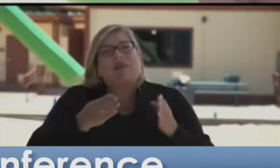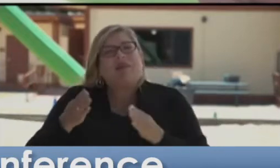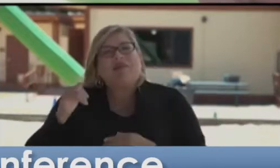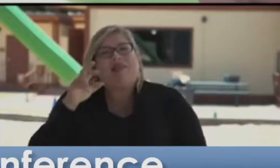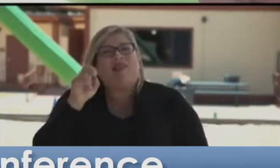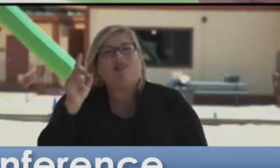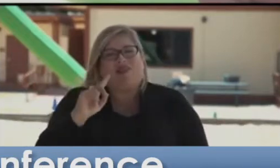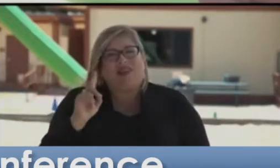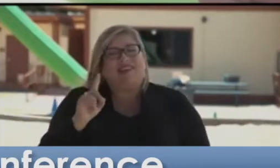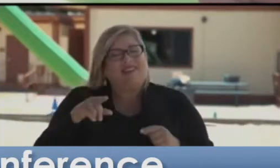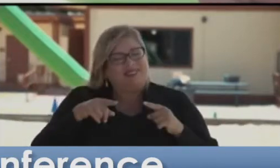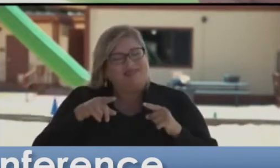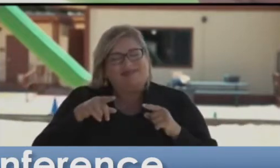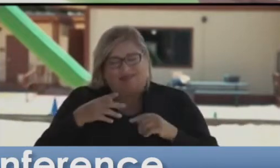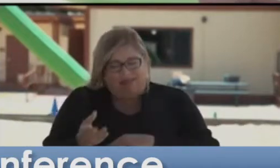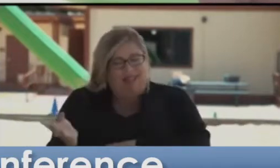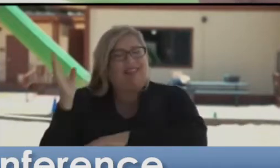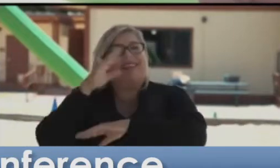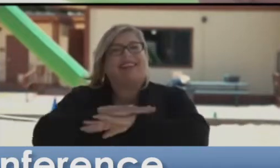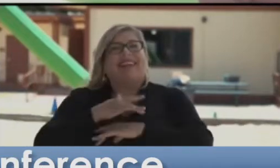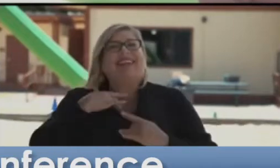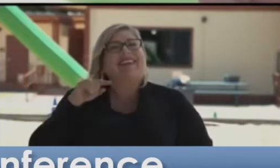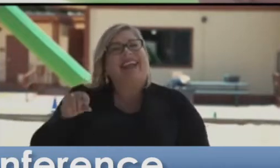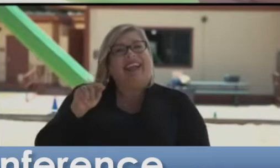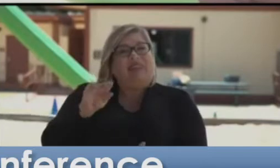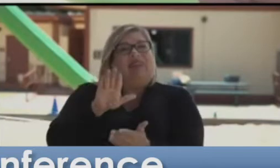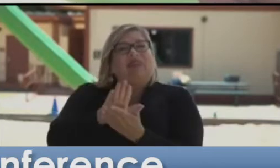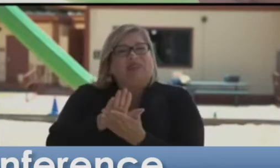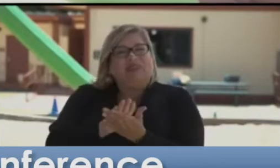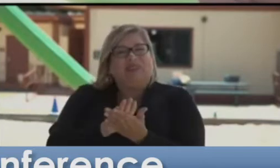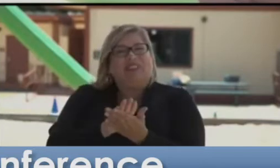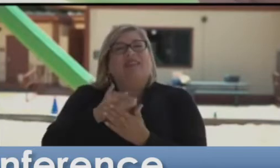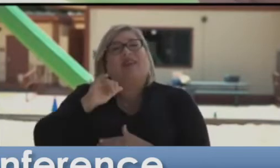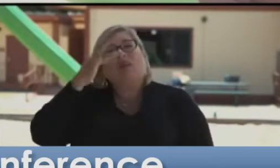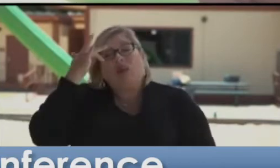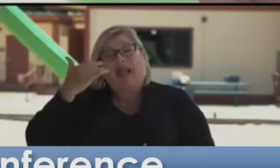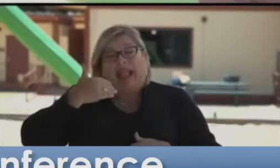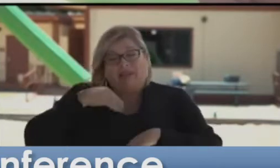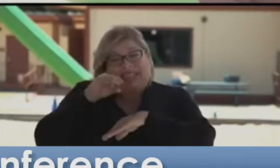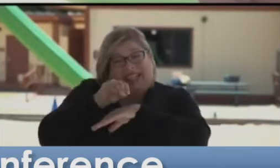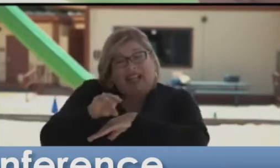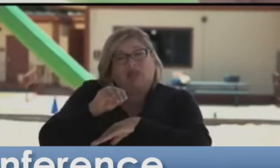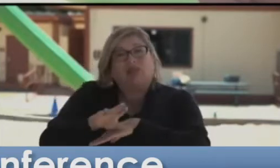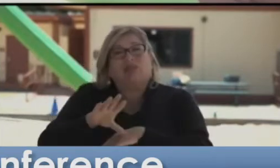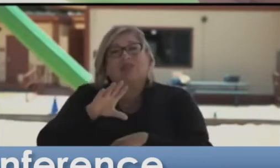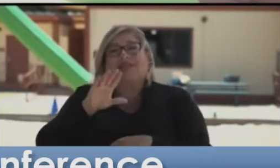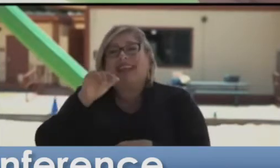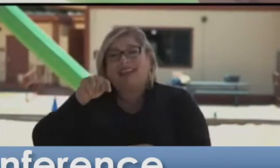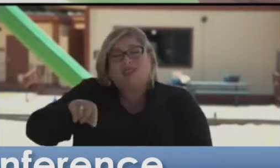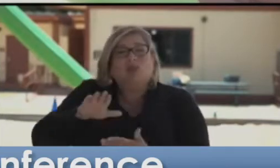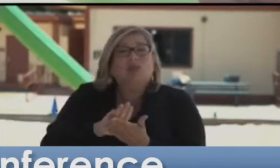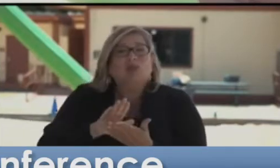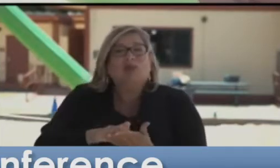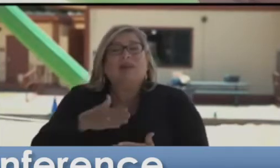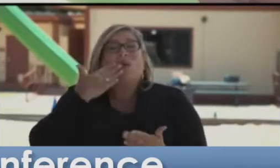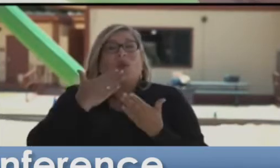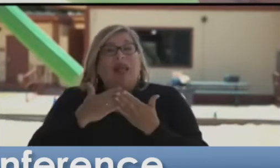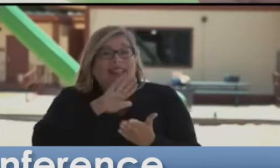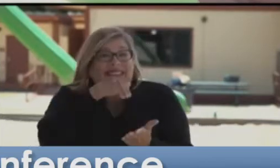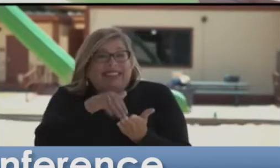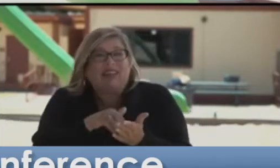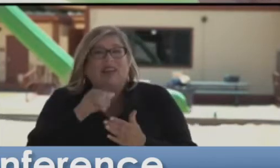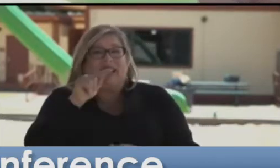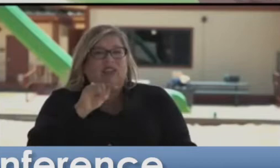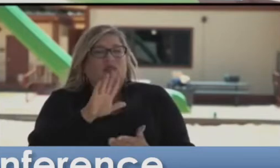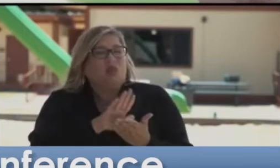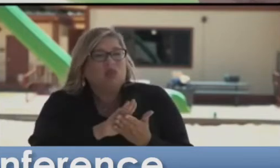day during the school year. And that's why school-based counselors, wellness centers at school sites are integral